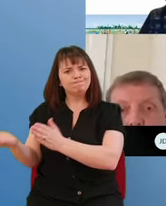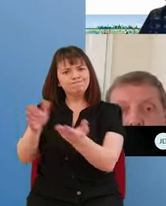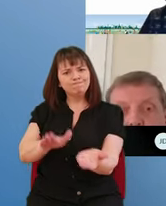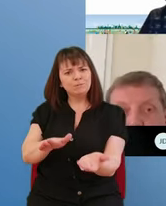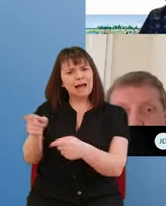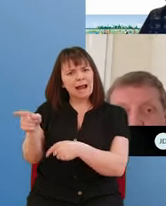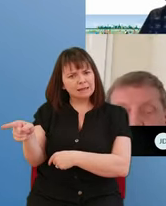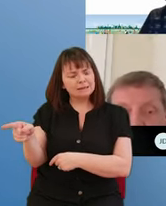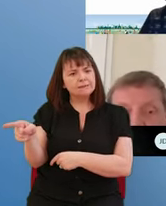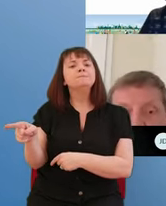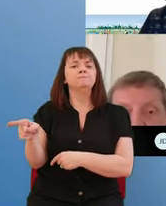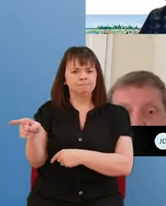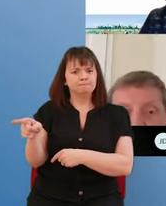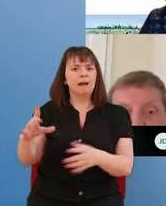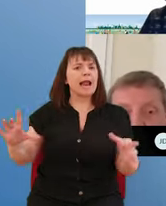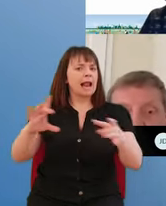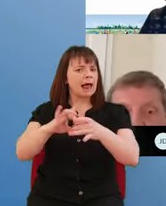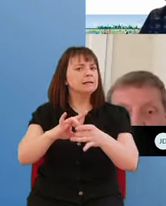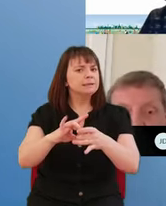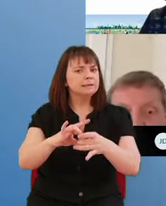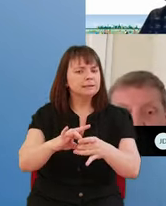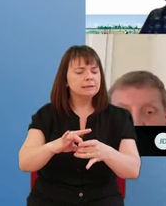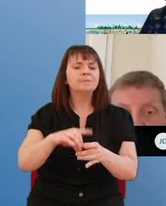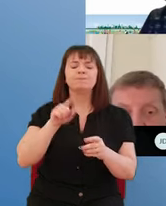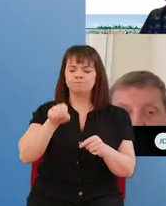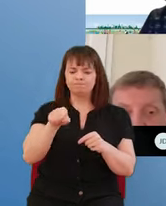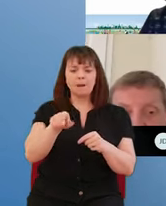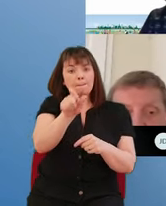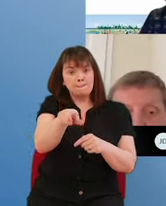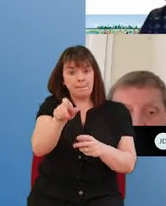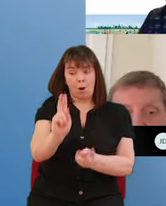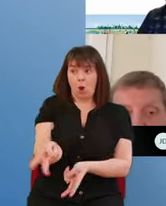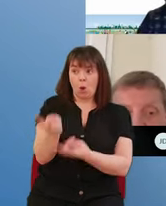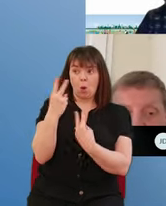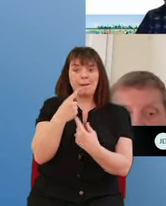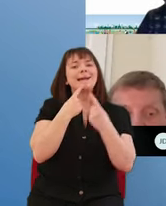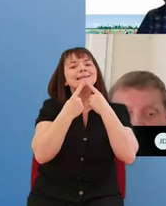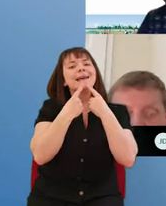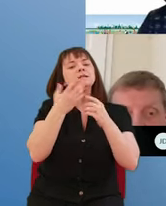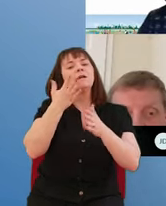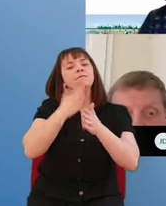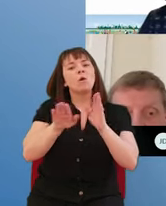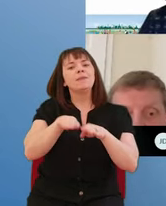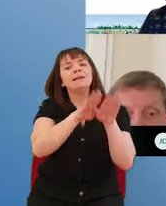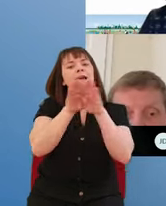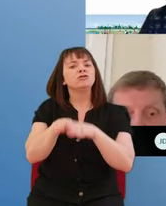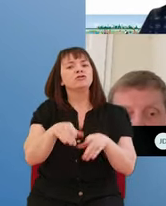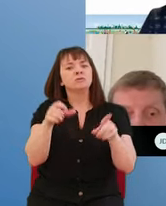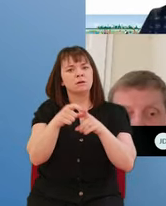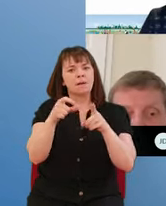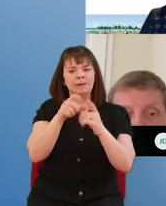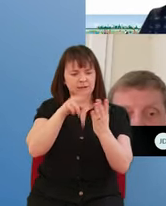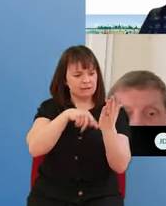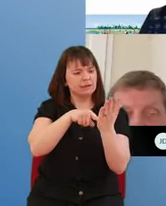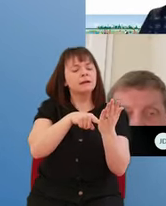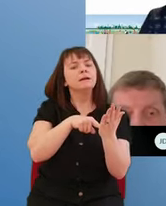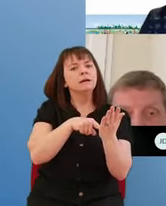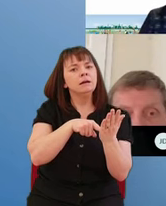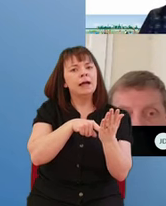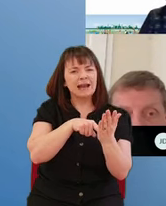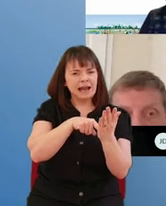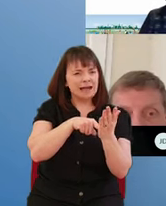same pattern was evident then. So it has become apparent that missing care processes, for reasons as yet not